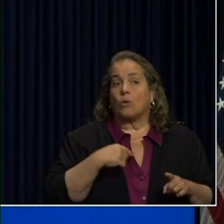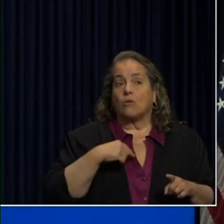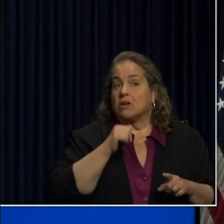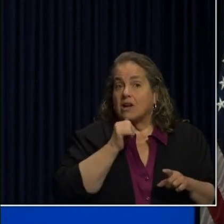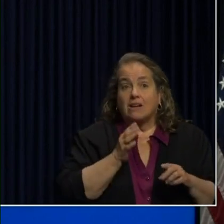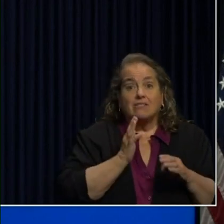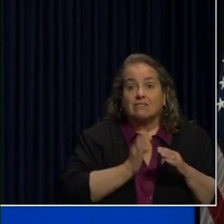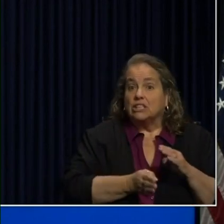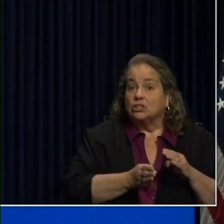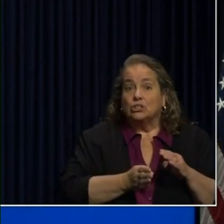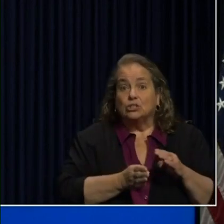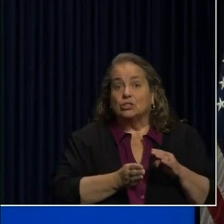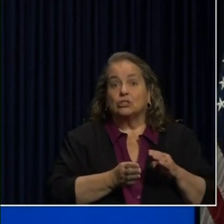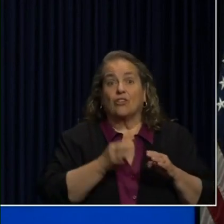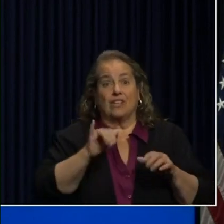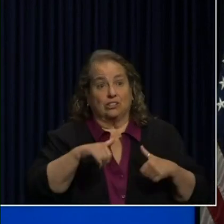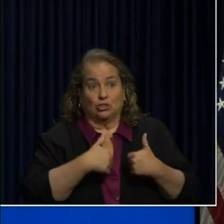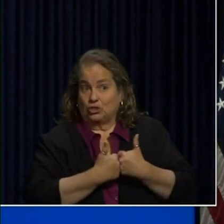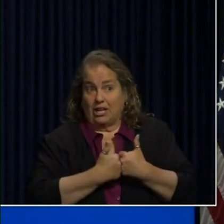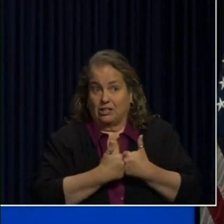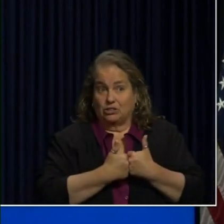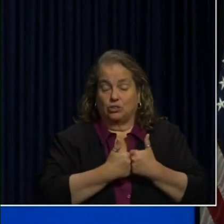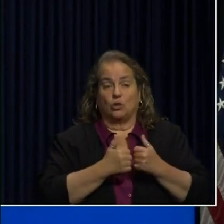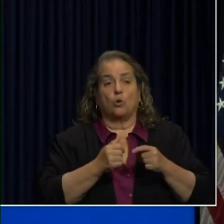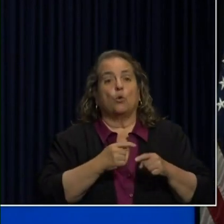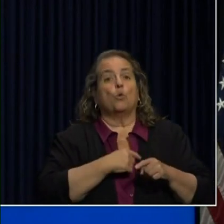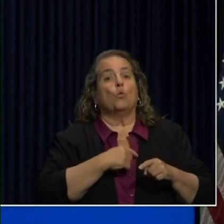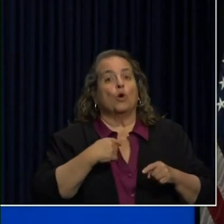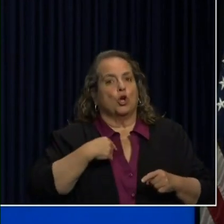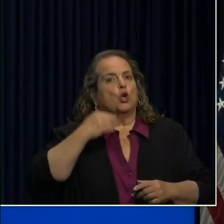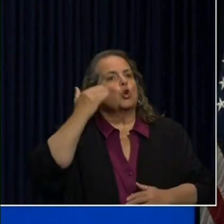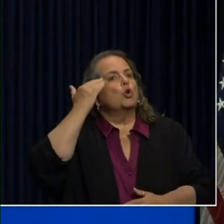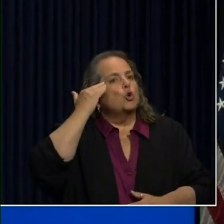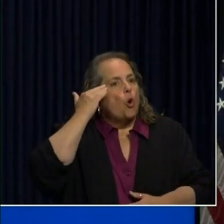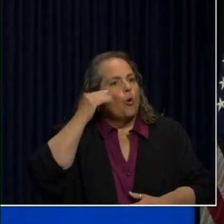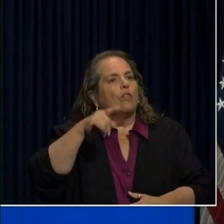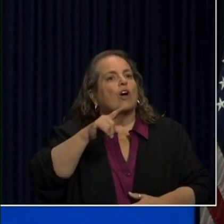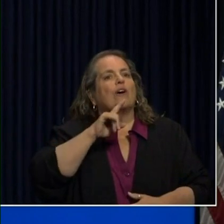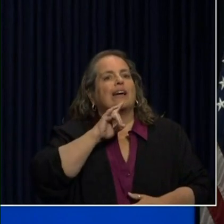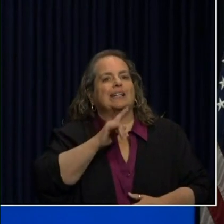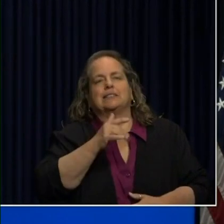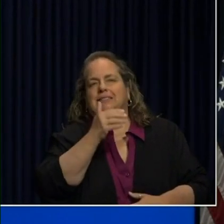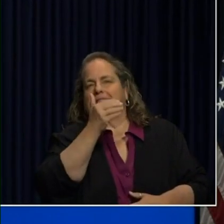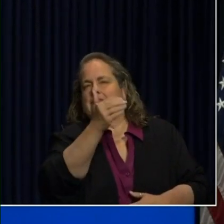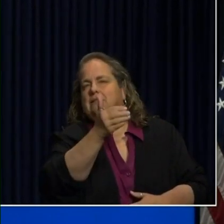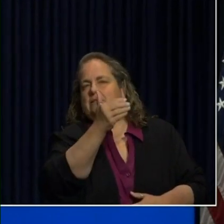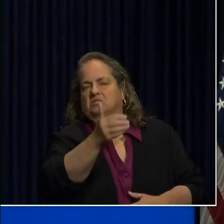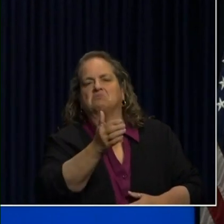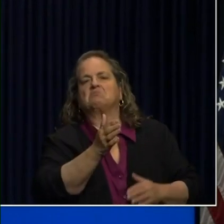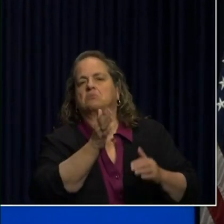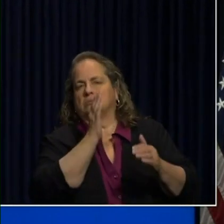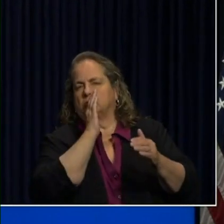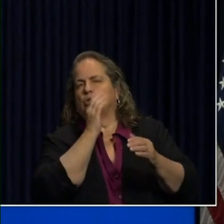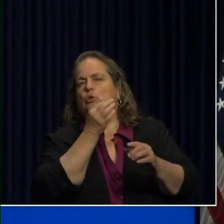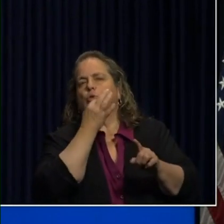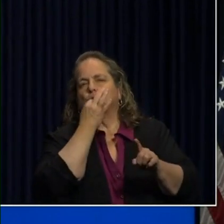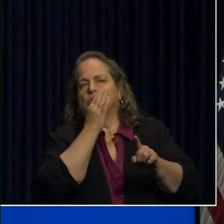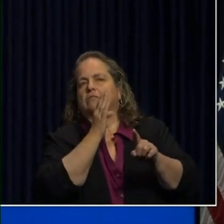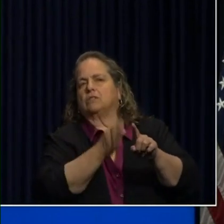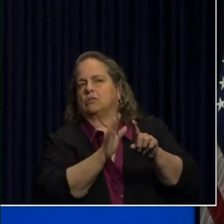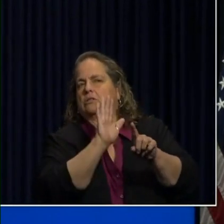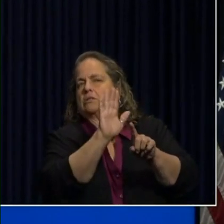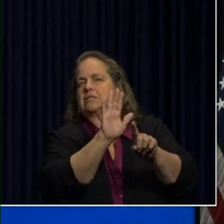through this challenge, we know that there is light at the end of the tunnel, and that